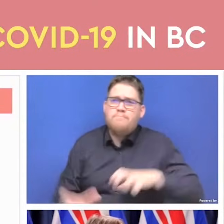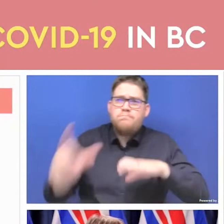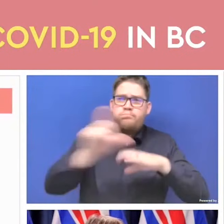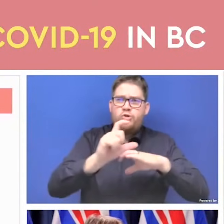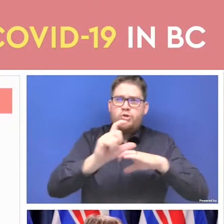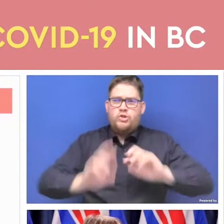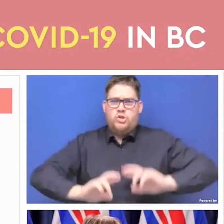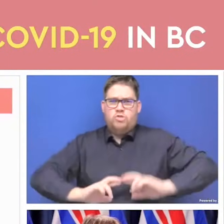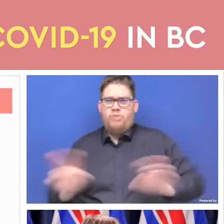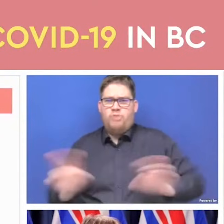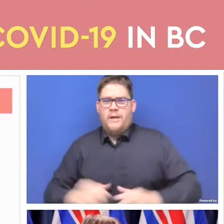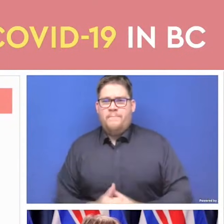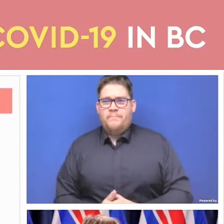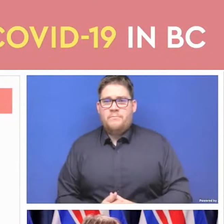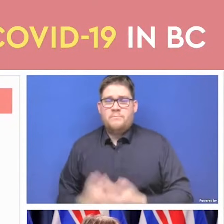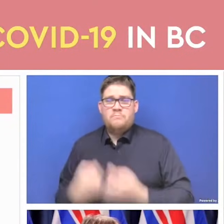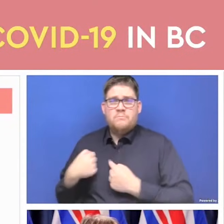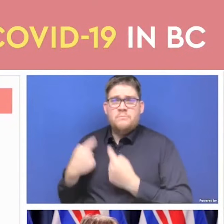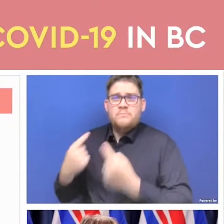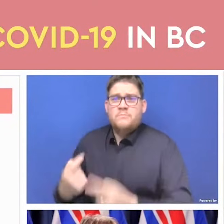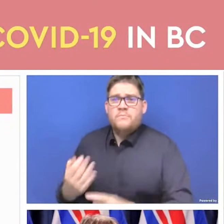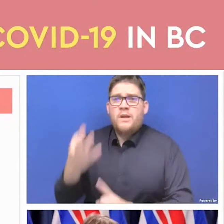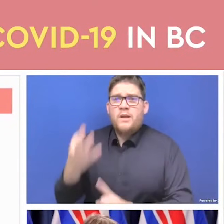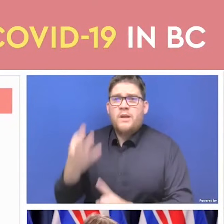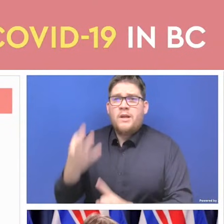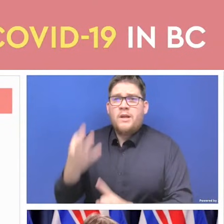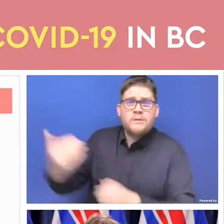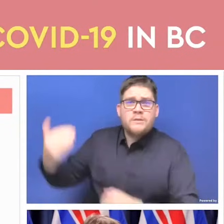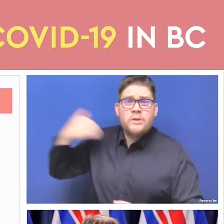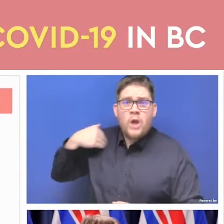a program such as this.